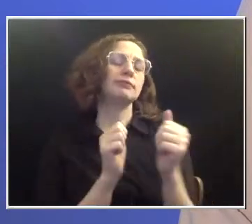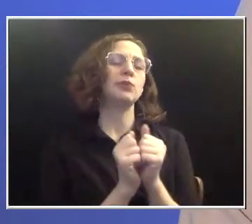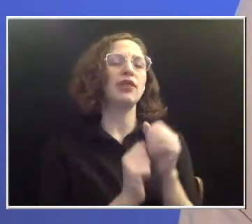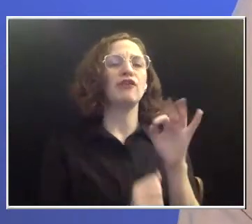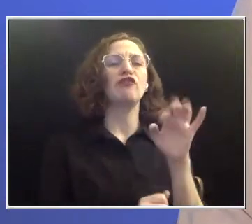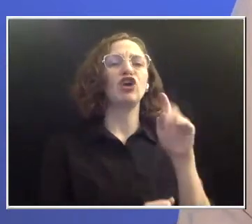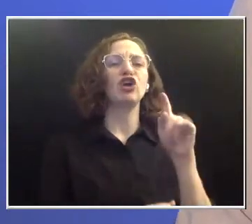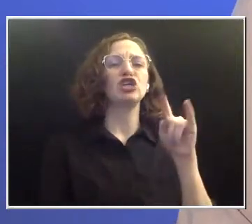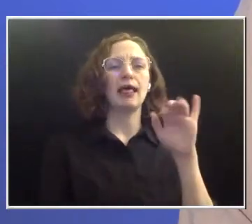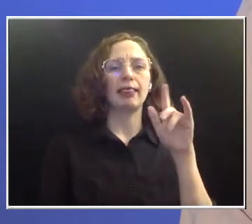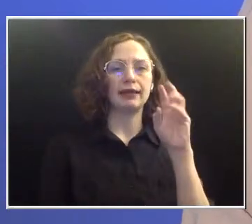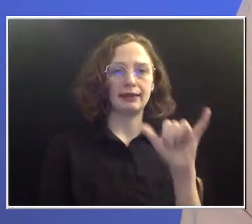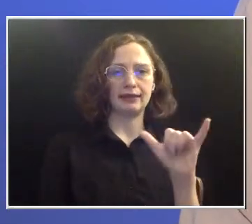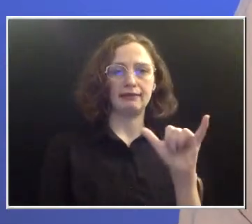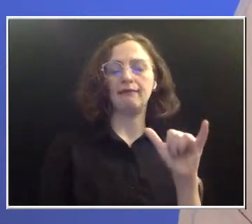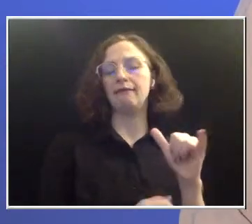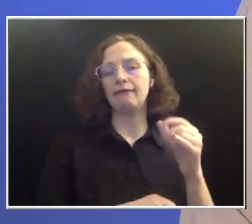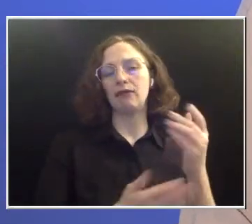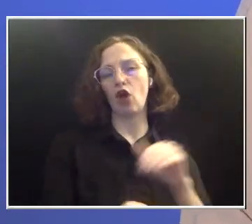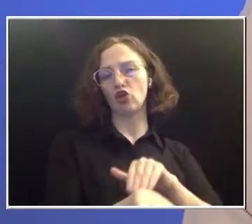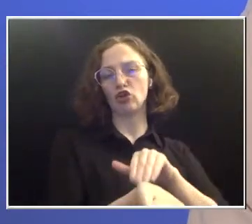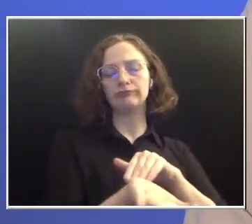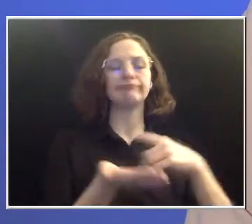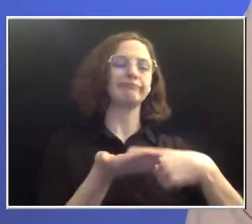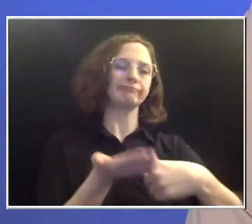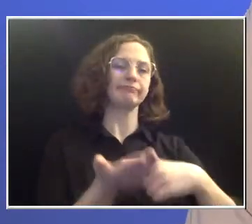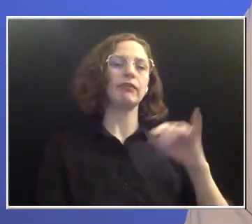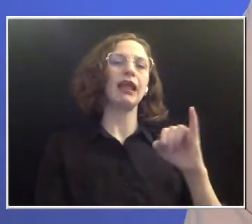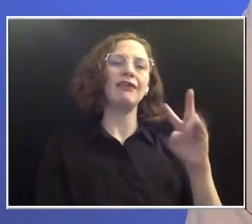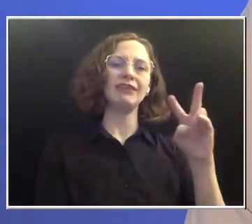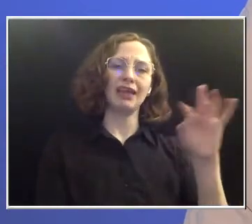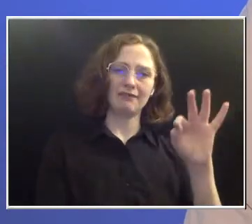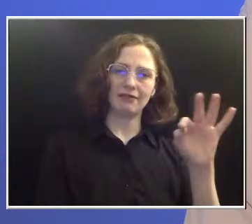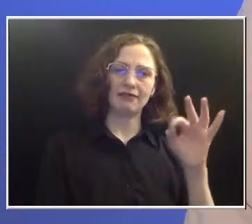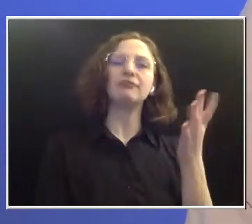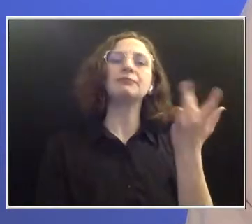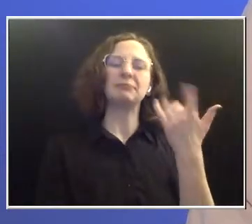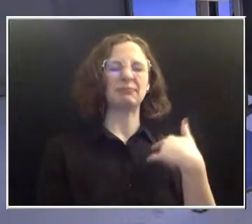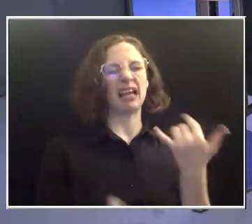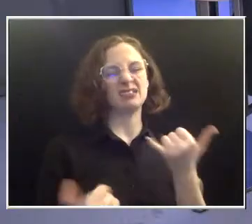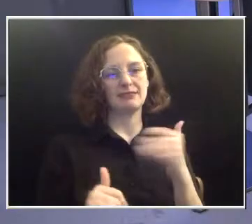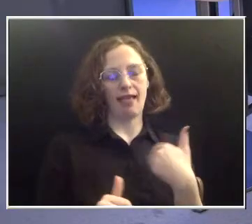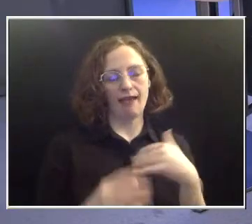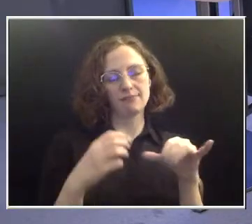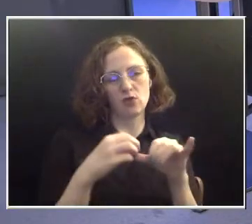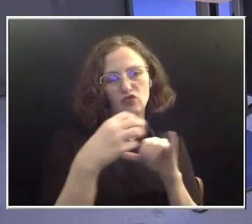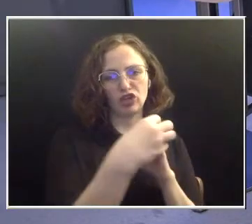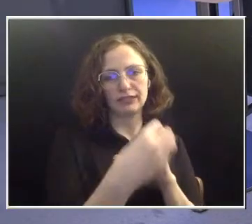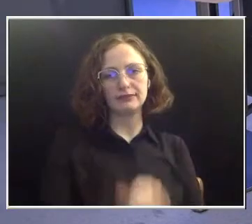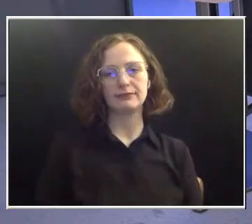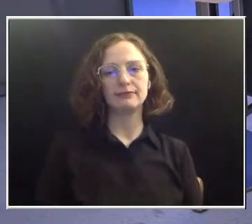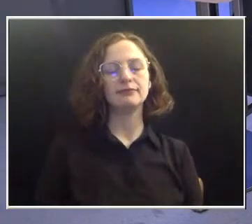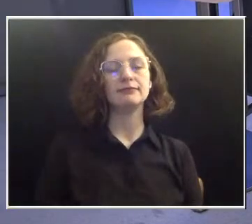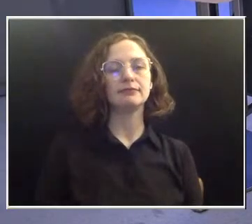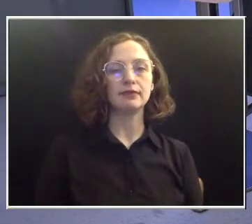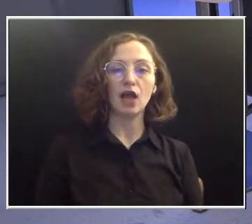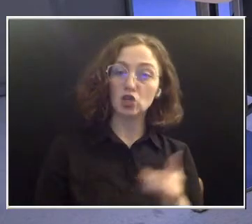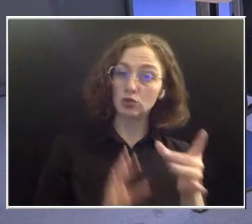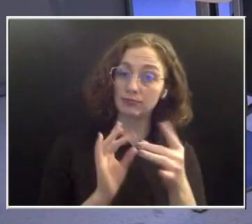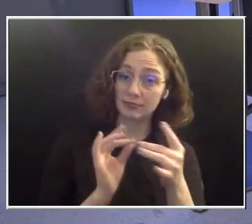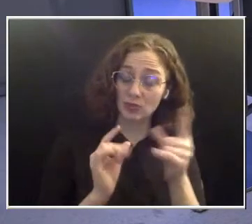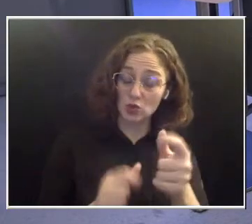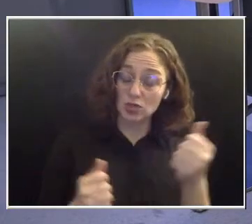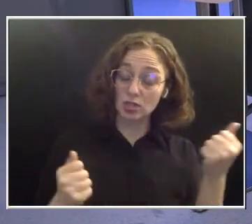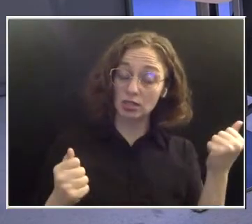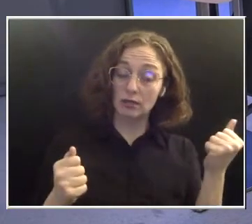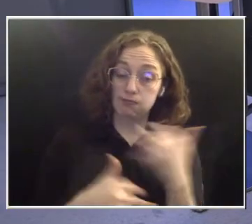about, IVF and all of that, because I do still have my ovaries. So, and then you told us you were terrified before your surgery.